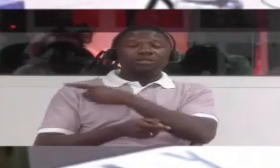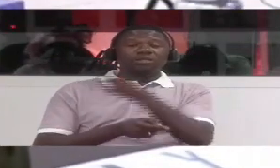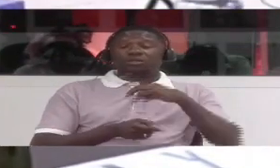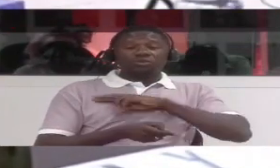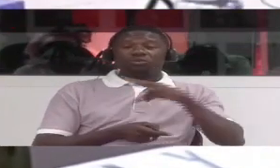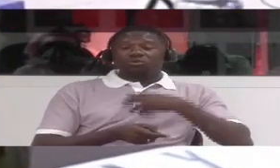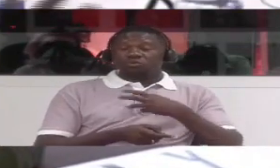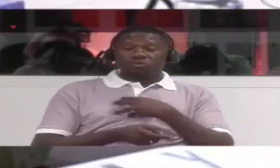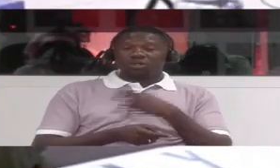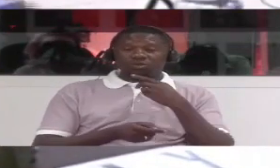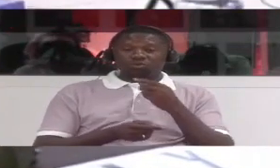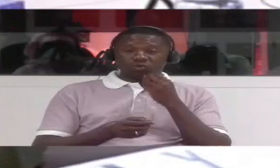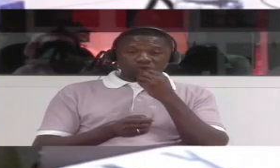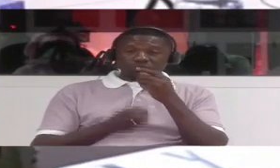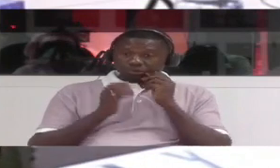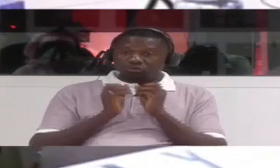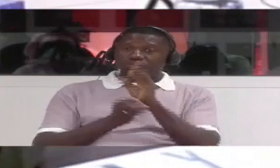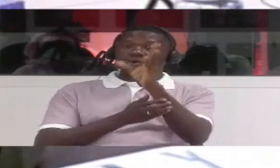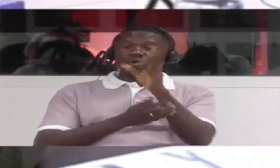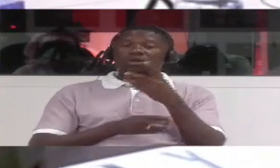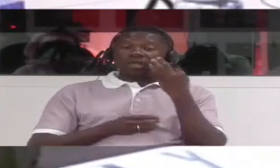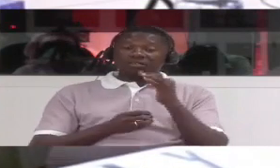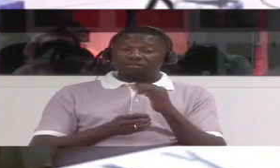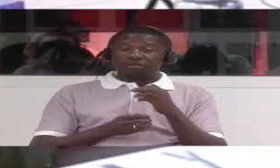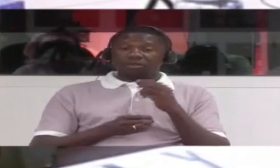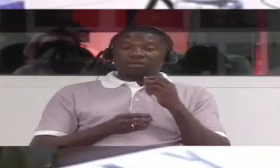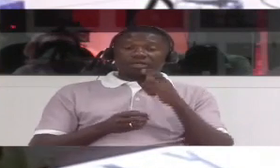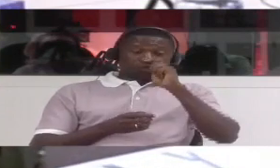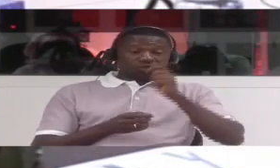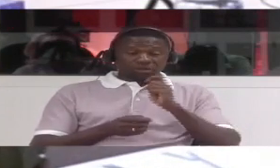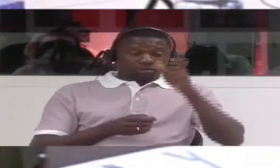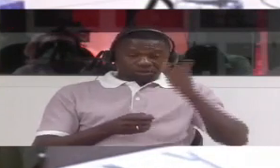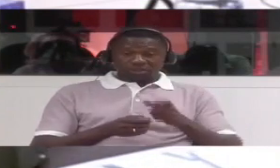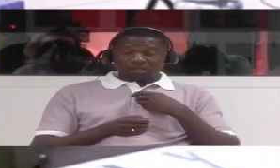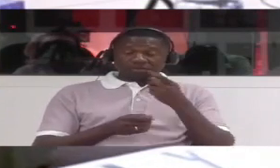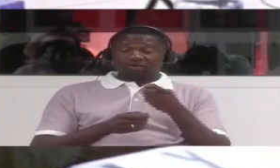or anything to ñu ndey nangu mu feñ su feñé journalists ko binda ak fuñ ko bindé da ngeen di am